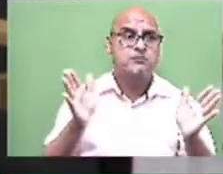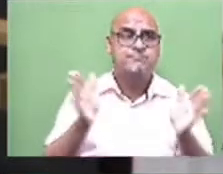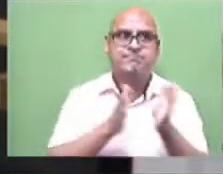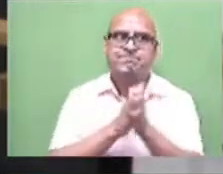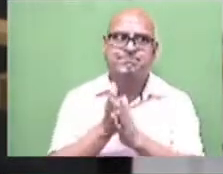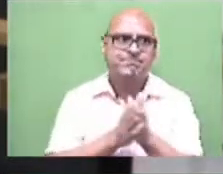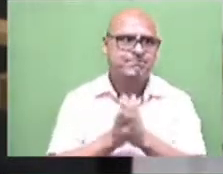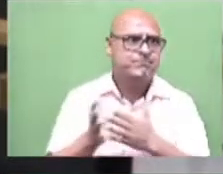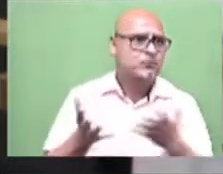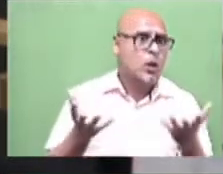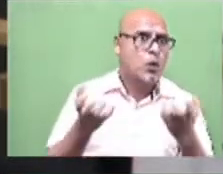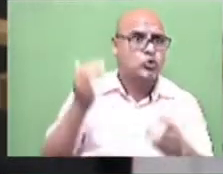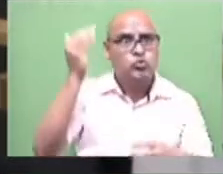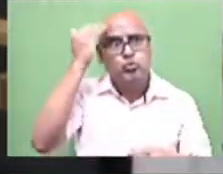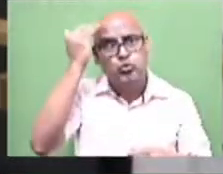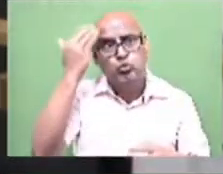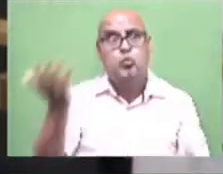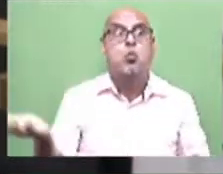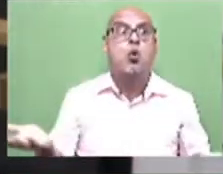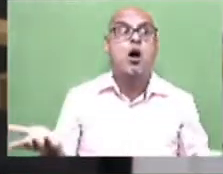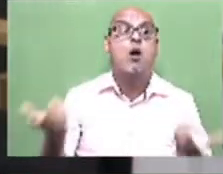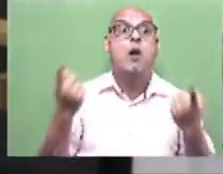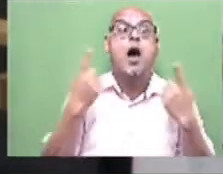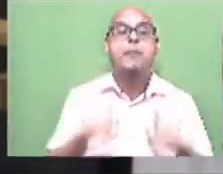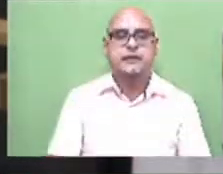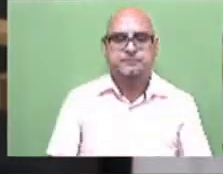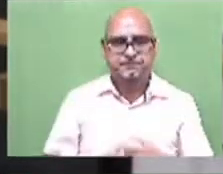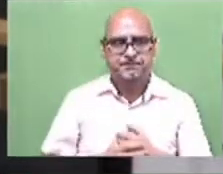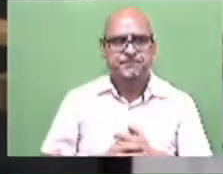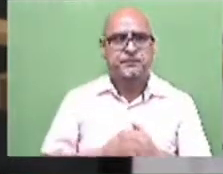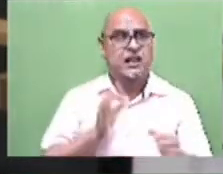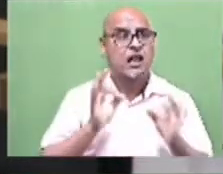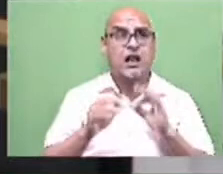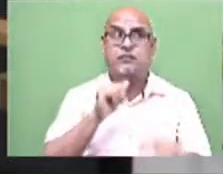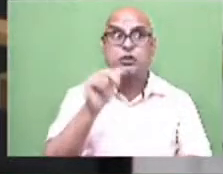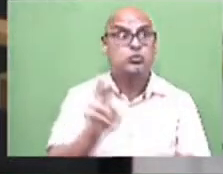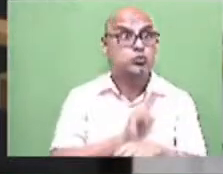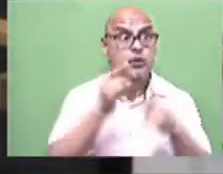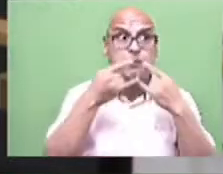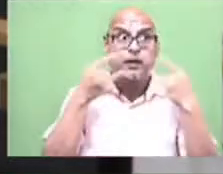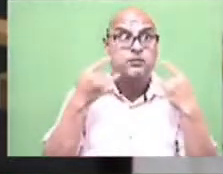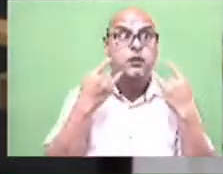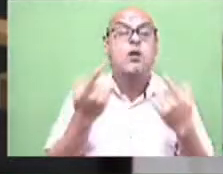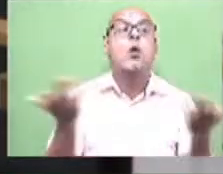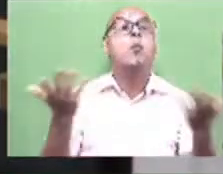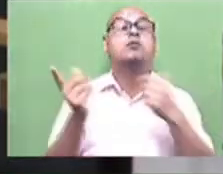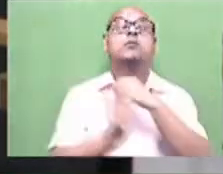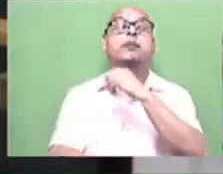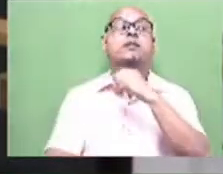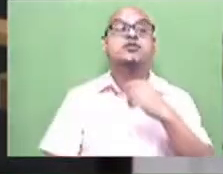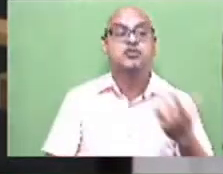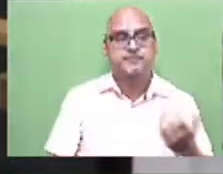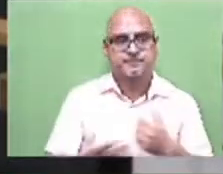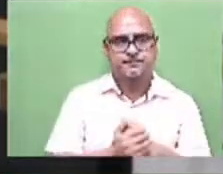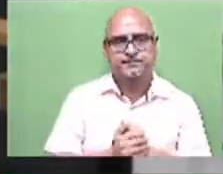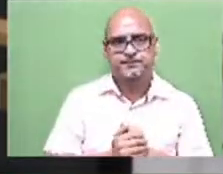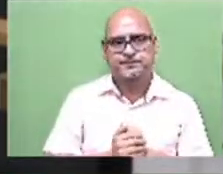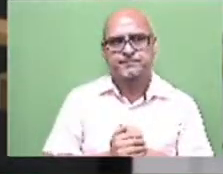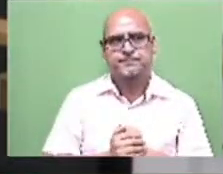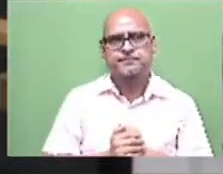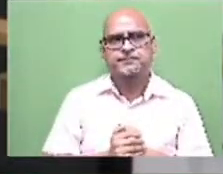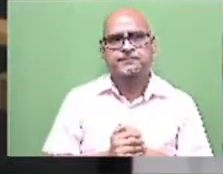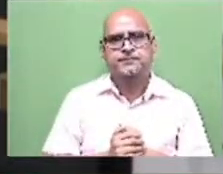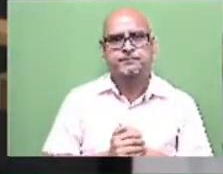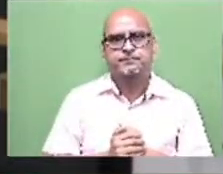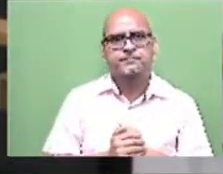the circumstances for the mandatory wearing of face masks. These are some of the issues, Madam President, that at this time